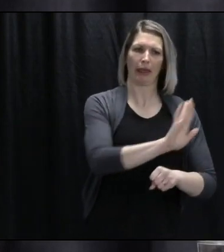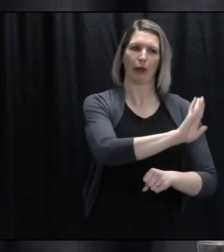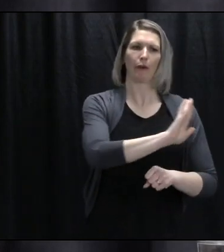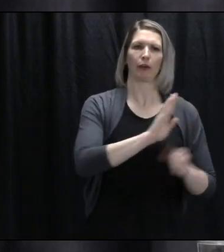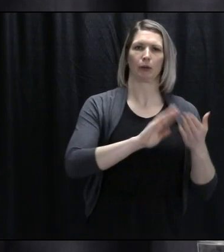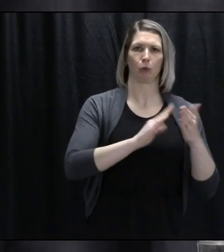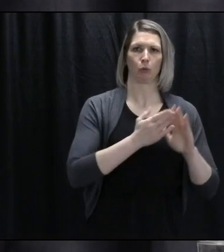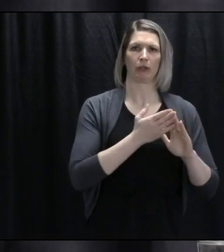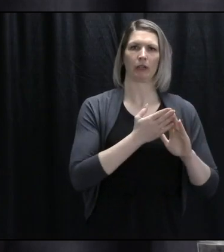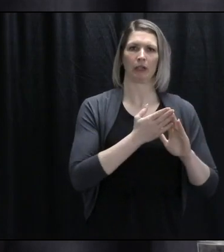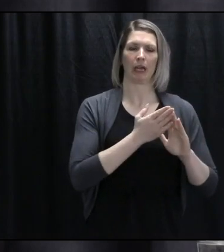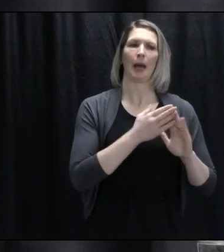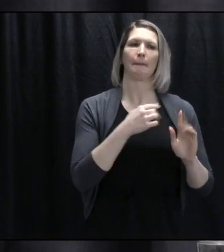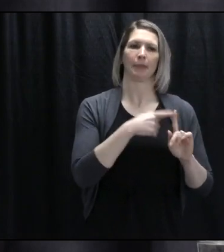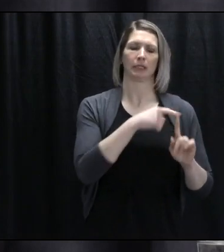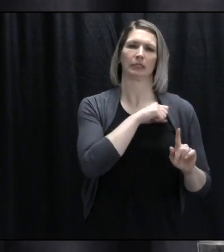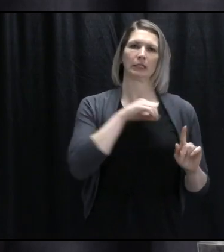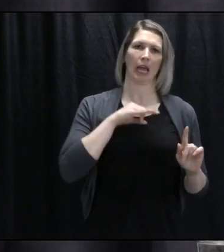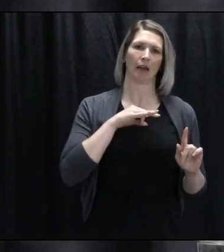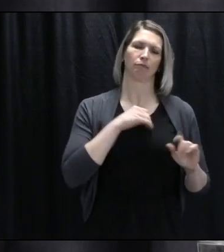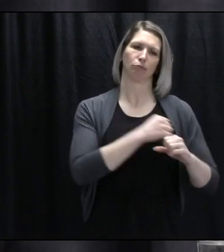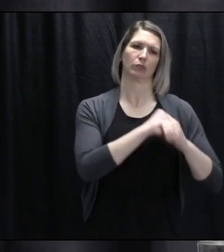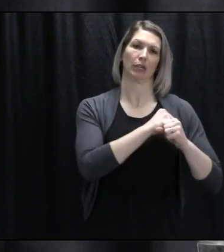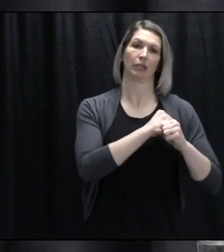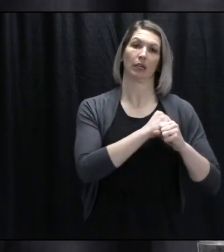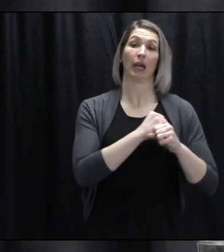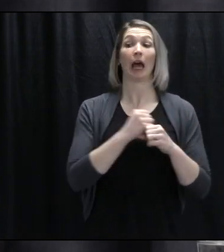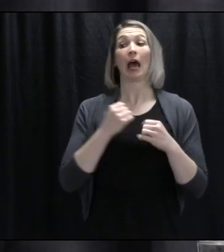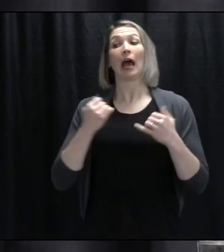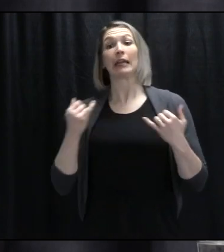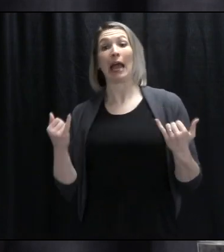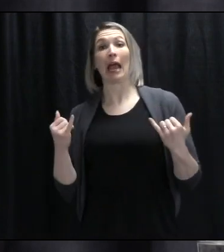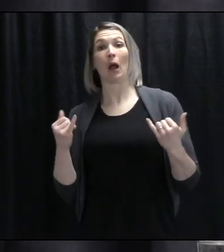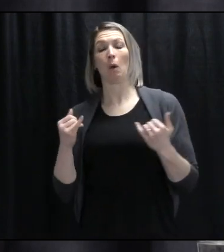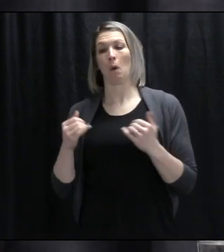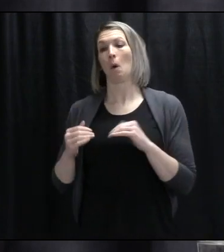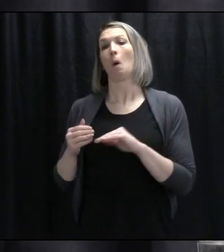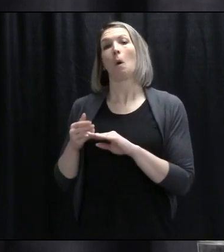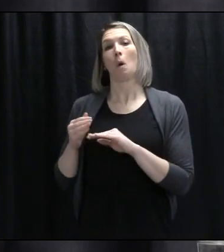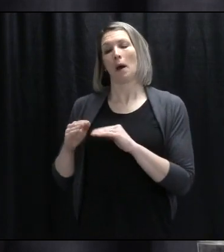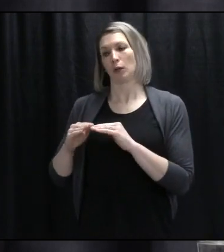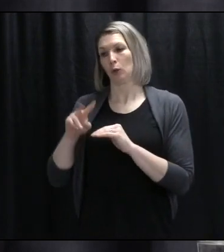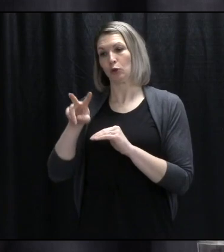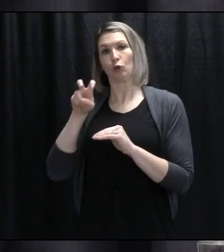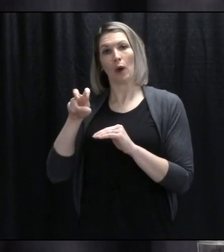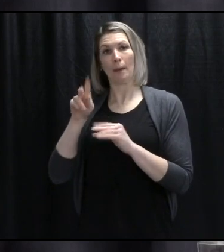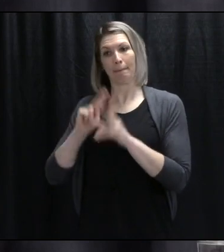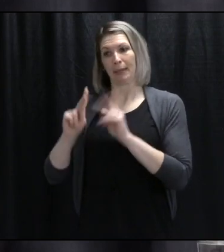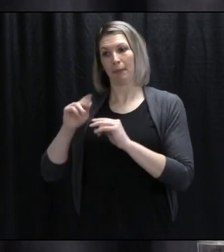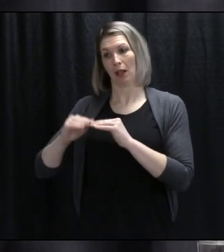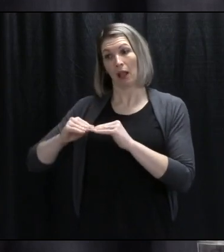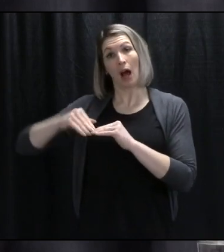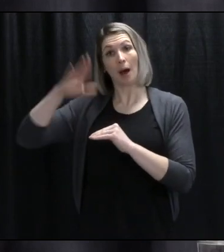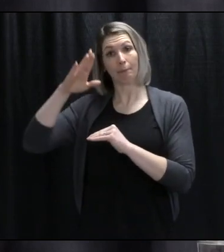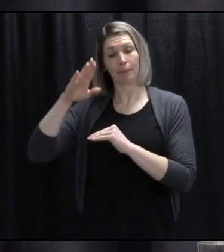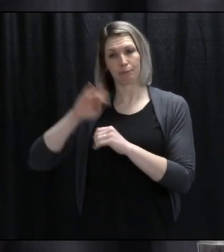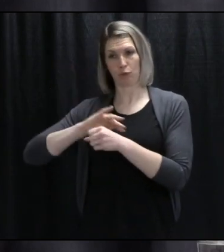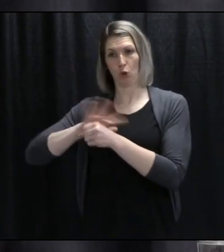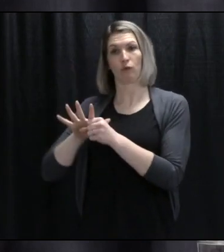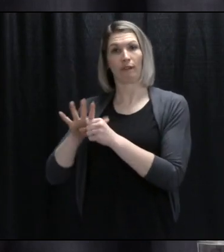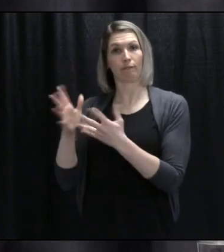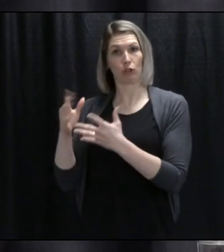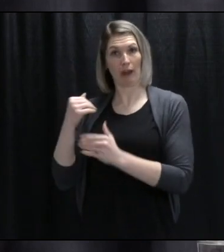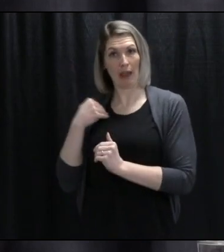our case numbers have risen over the 200 mark. I think there is a public health need to show quite clearly that this